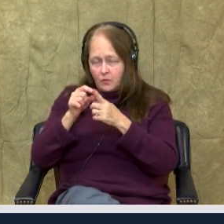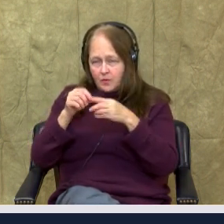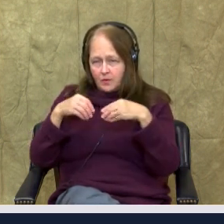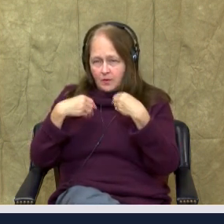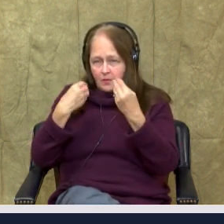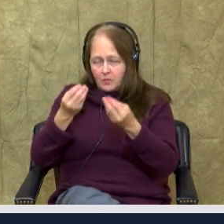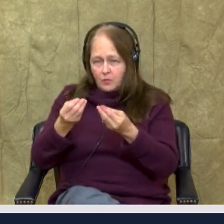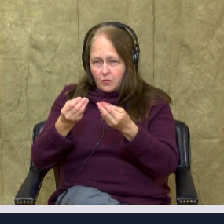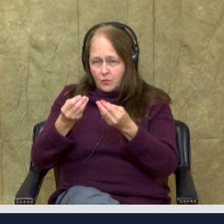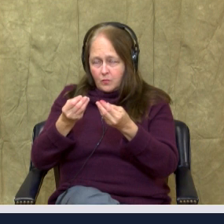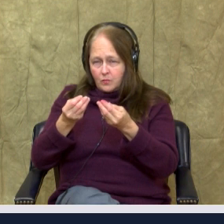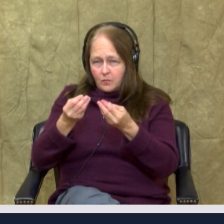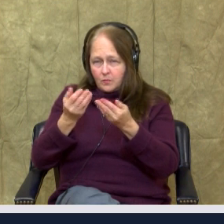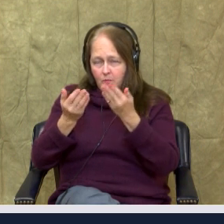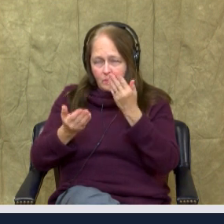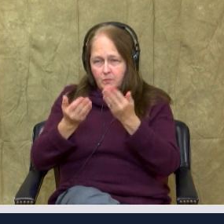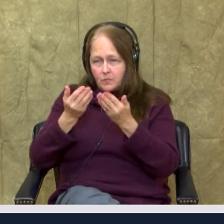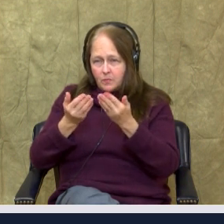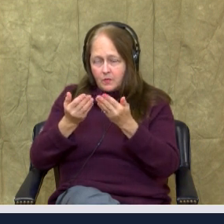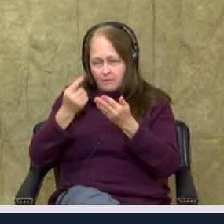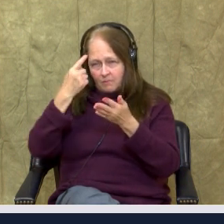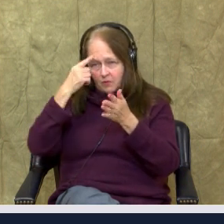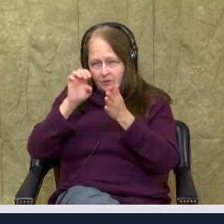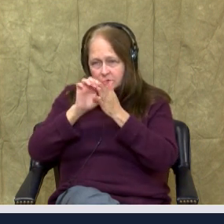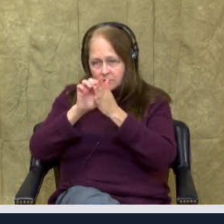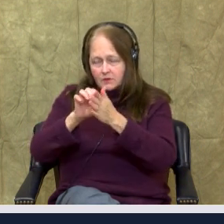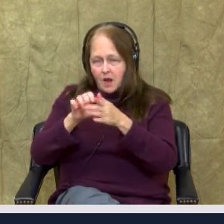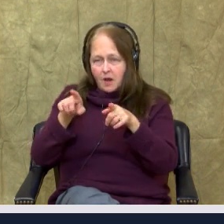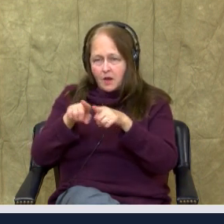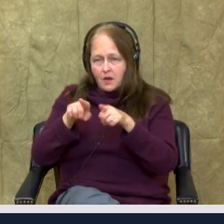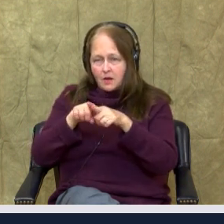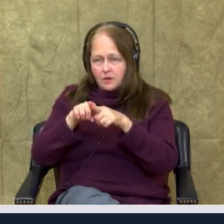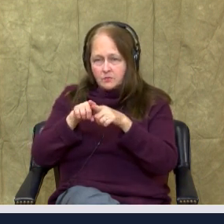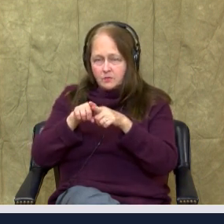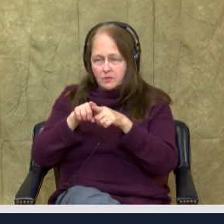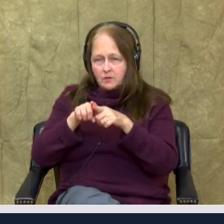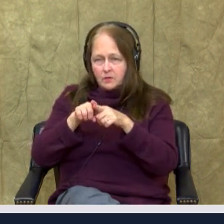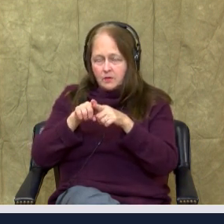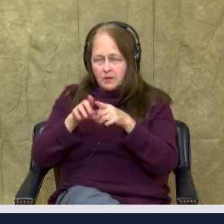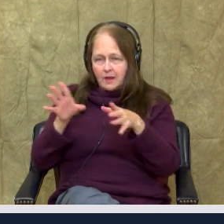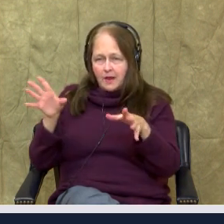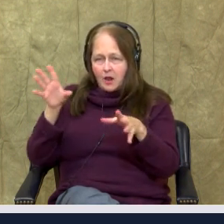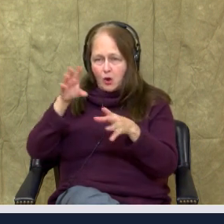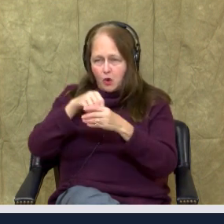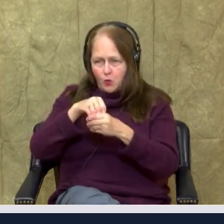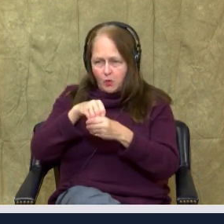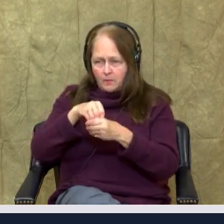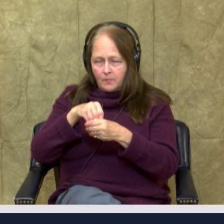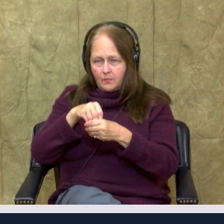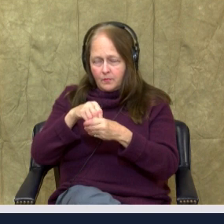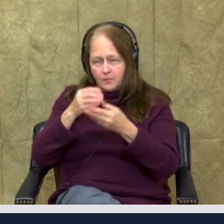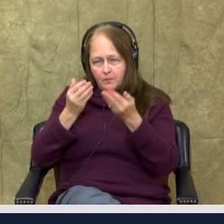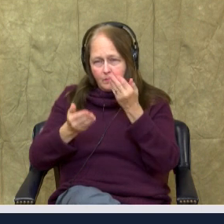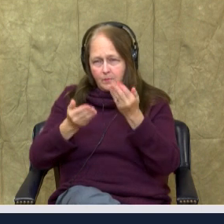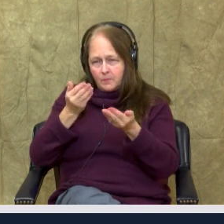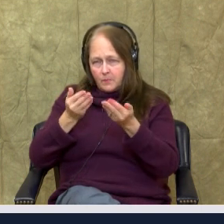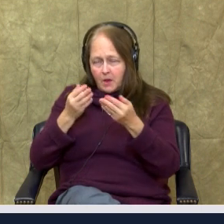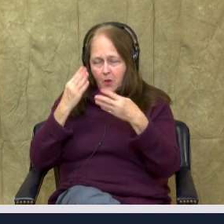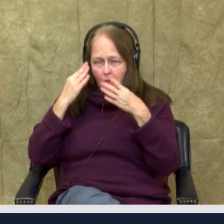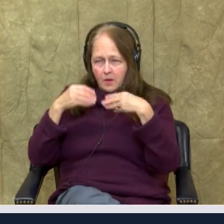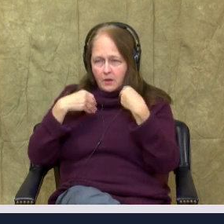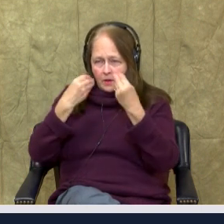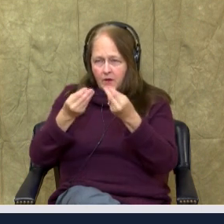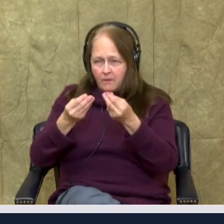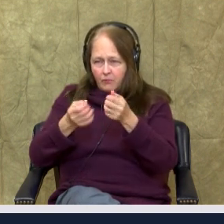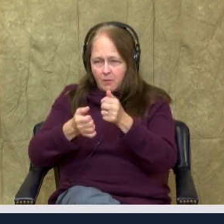given. Signal words might include, for example, like, such as, and including. Now this is probably the one that I give